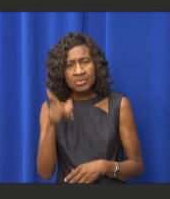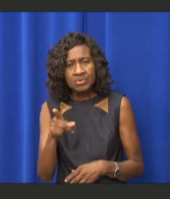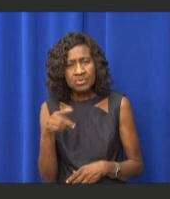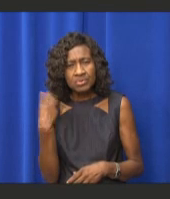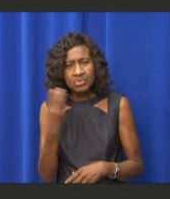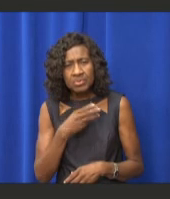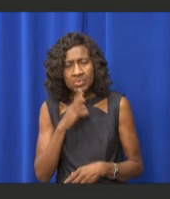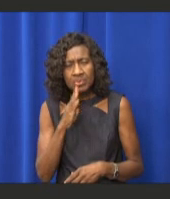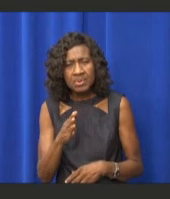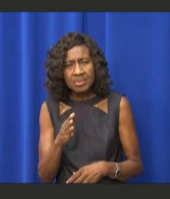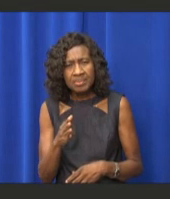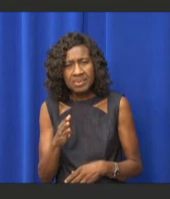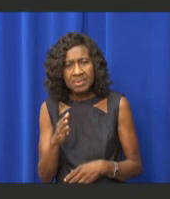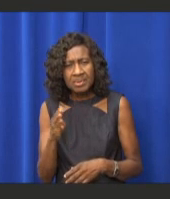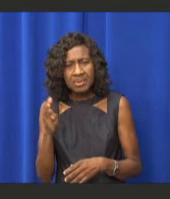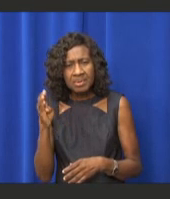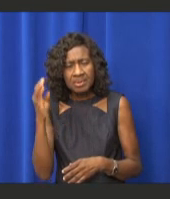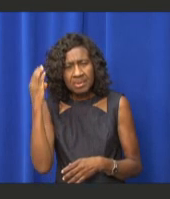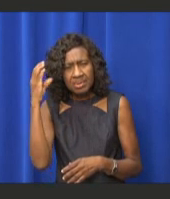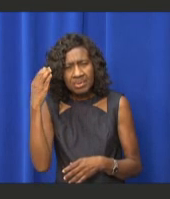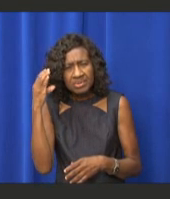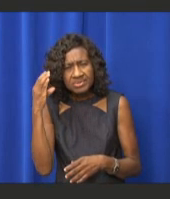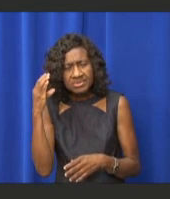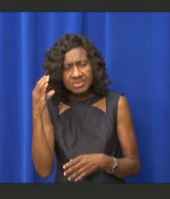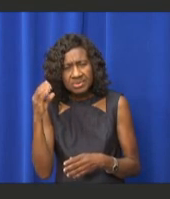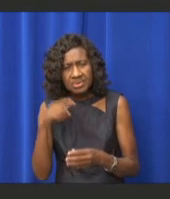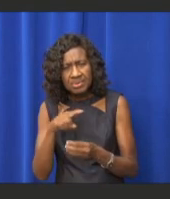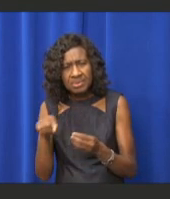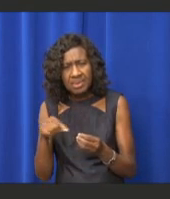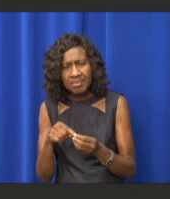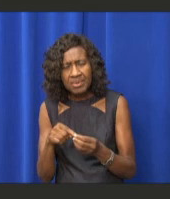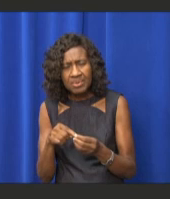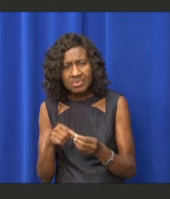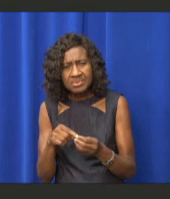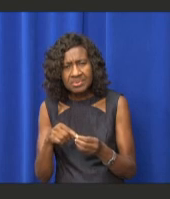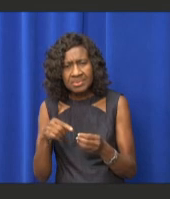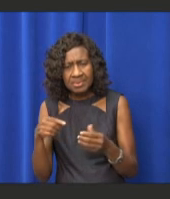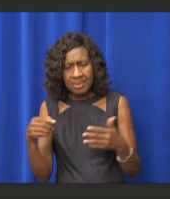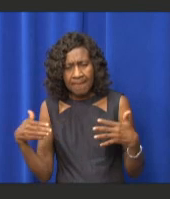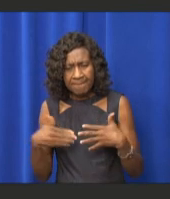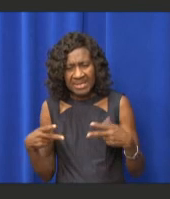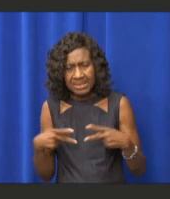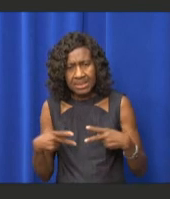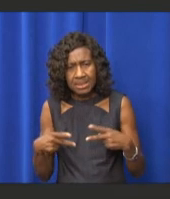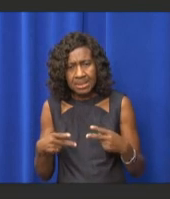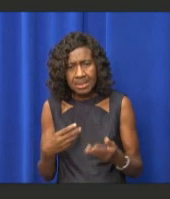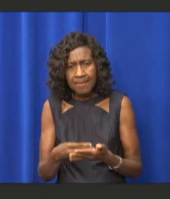potential of more panic buying in preparation for the hurricane season 2020?